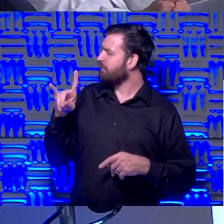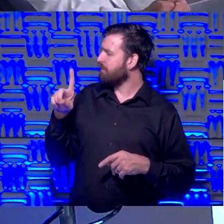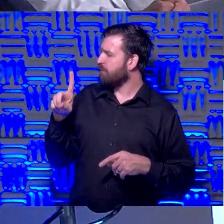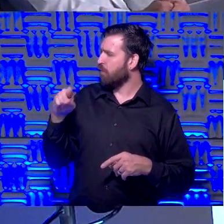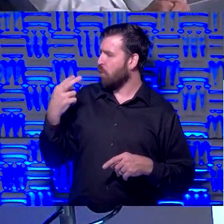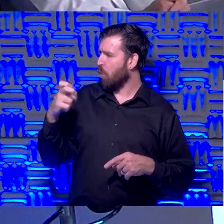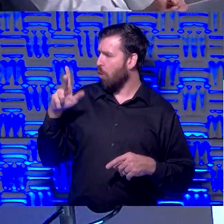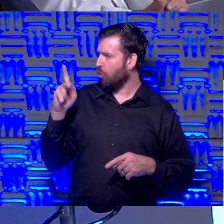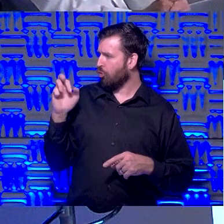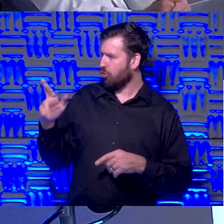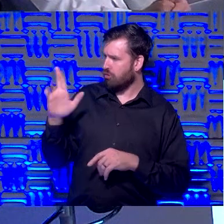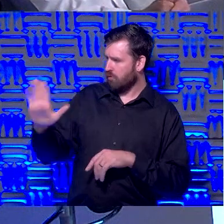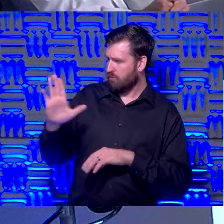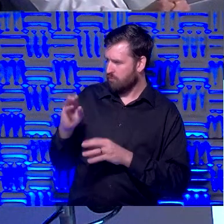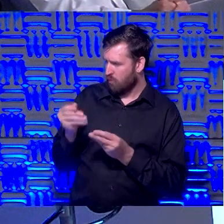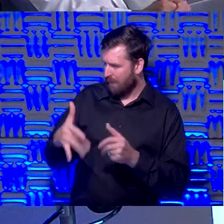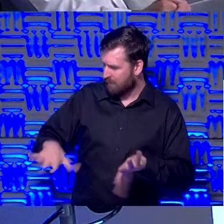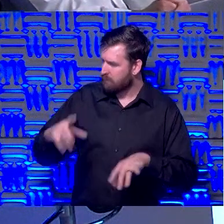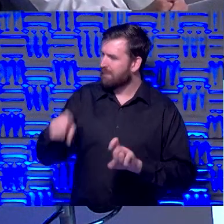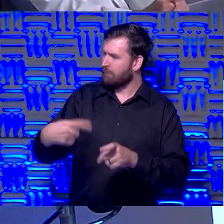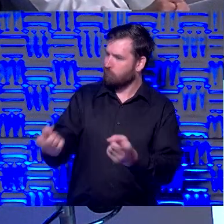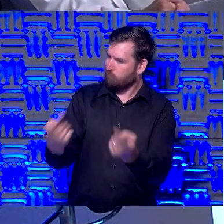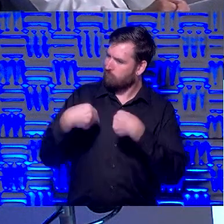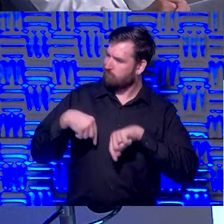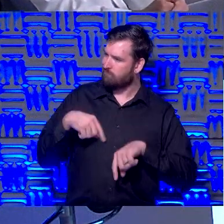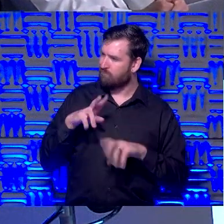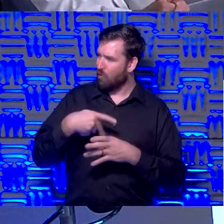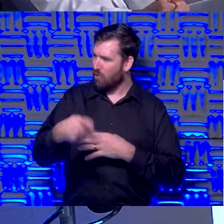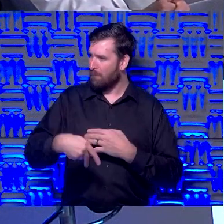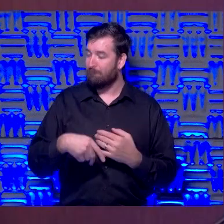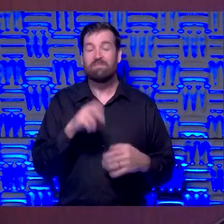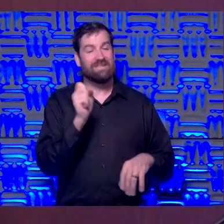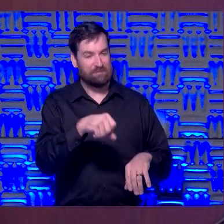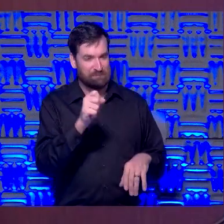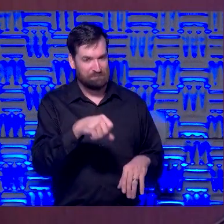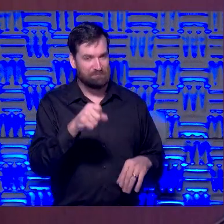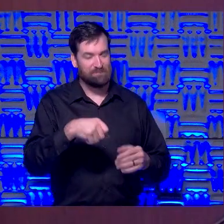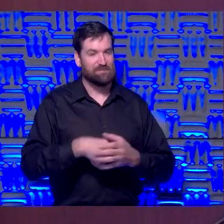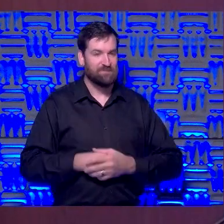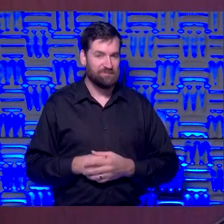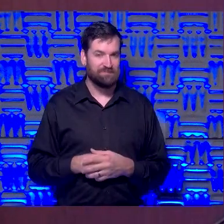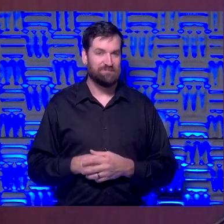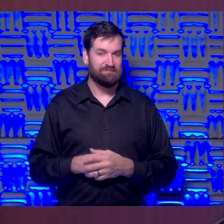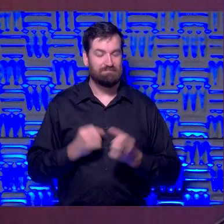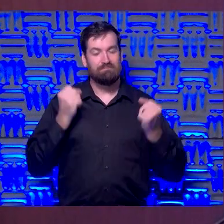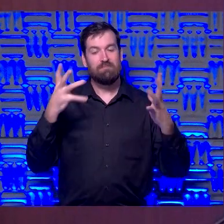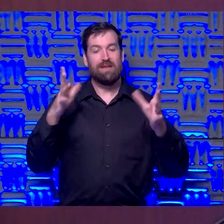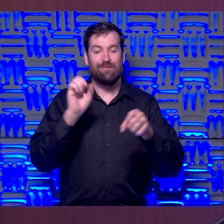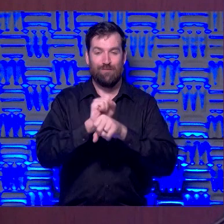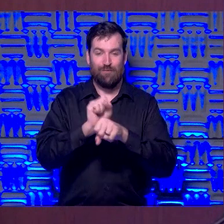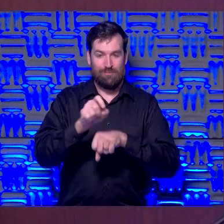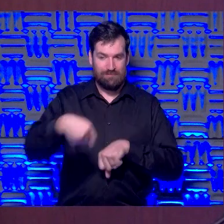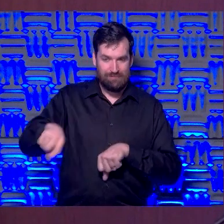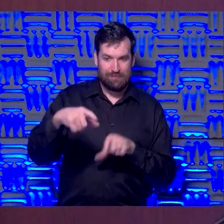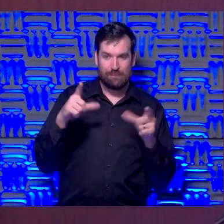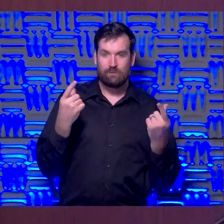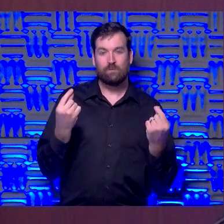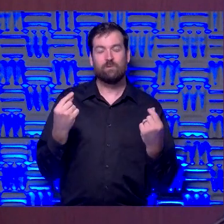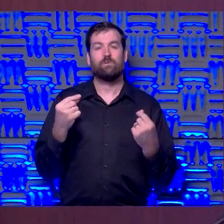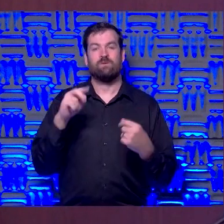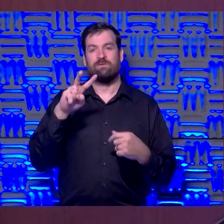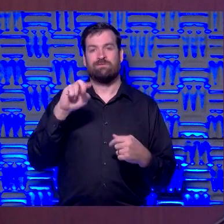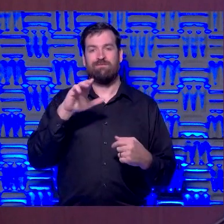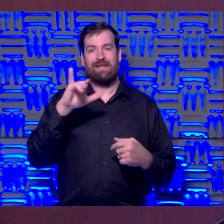in vaccine development. We need to get him on this program sometimes. Yeah. He's with a lot of the work that they do is on